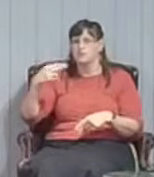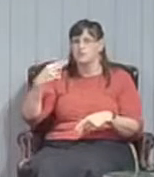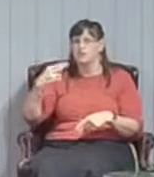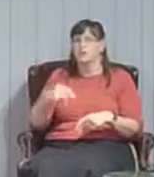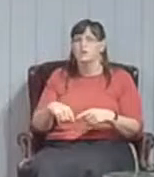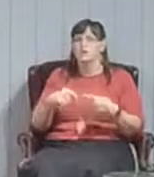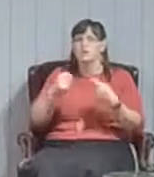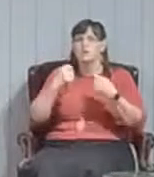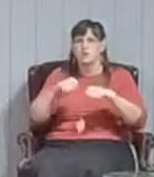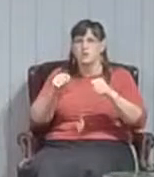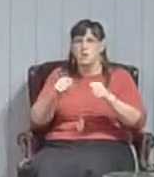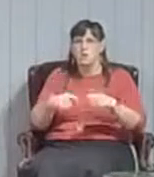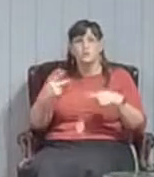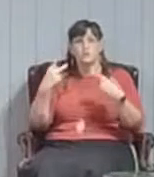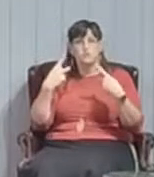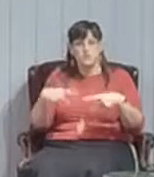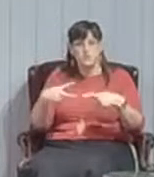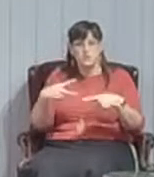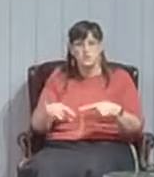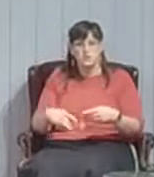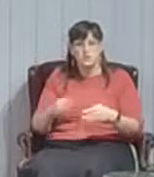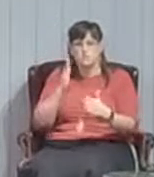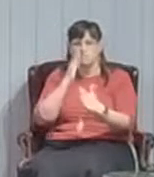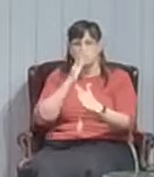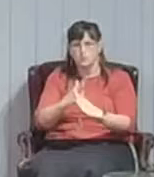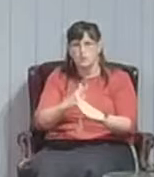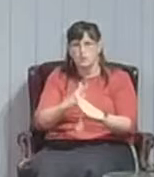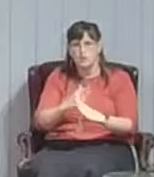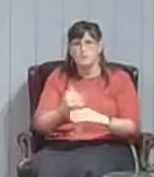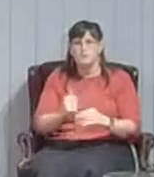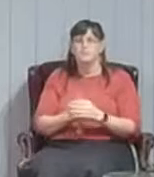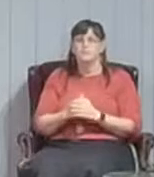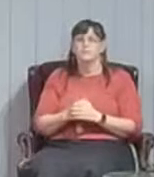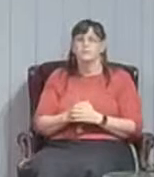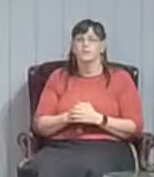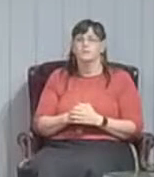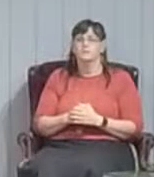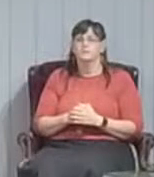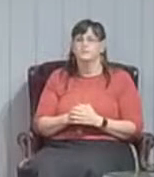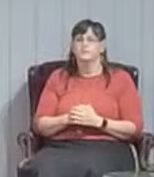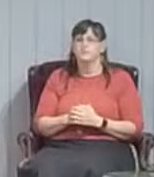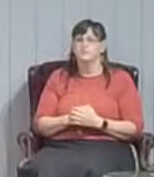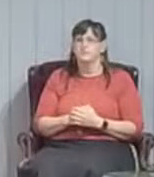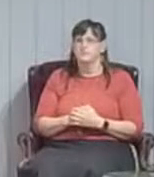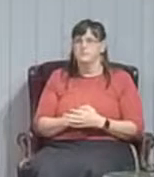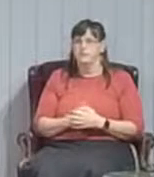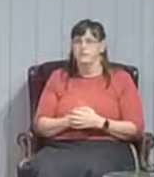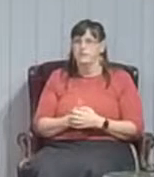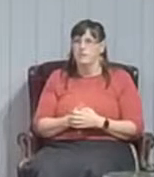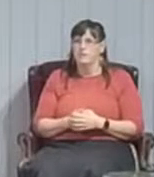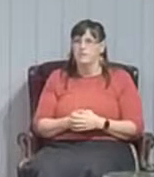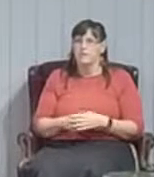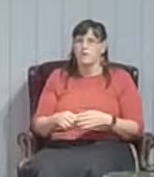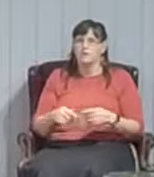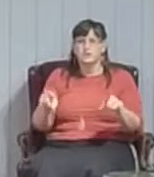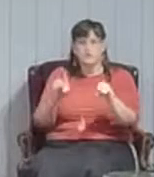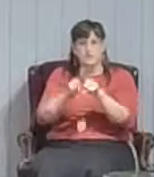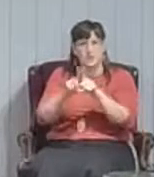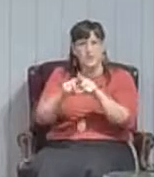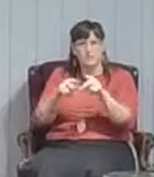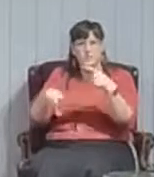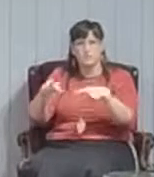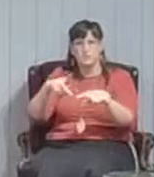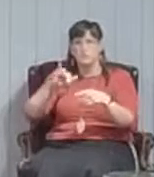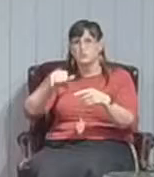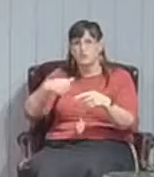they attempted to physically disrupt them. They attempted to stop them physically from doing the work. The same guys who had